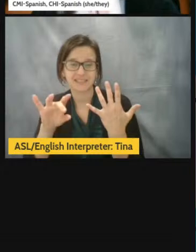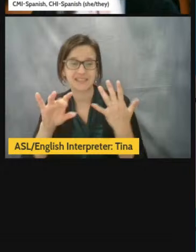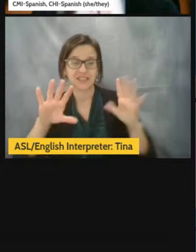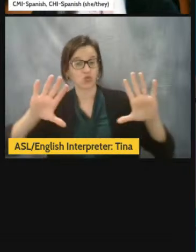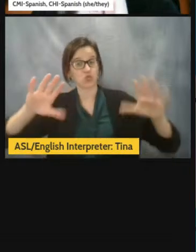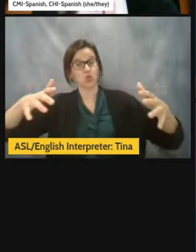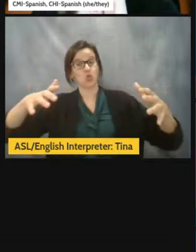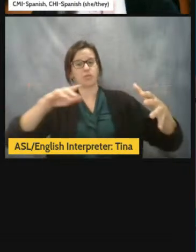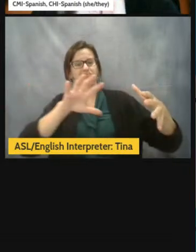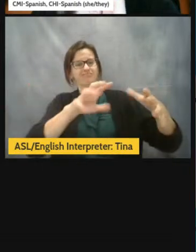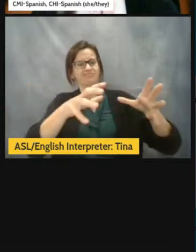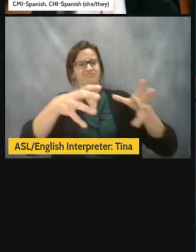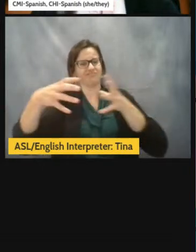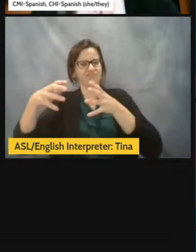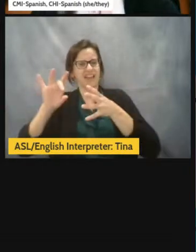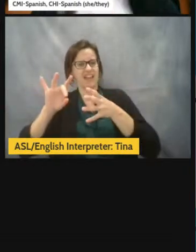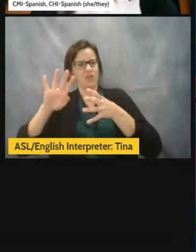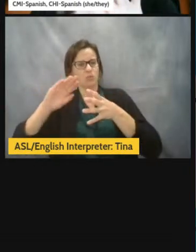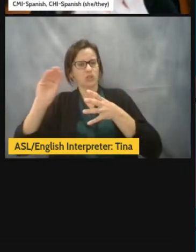84%.